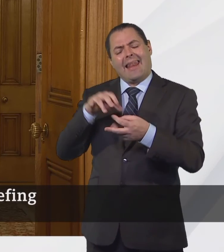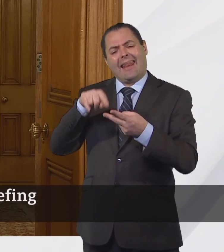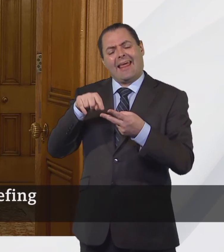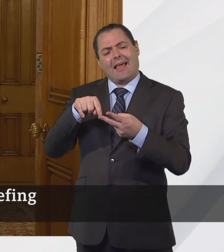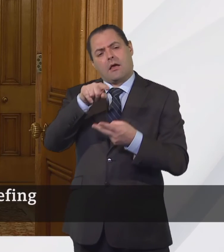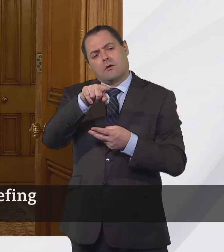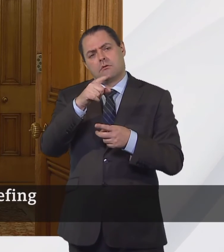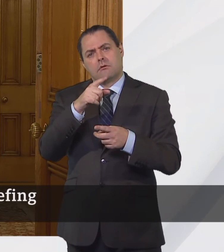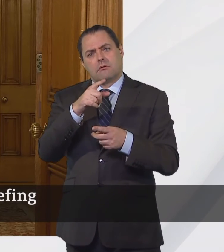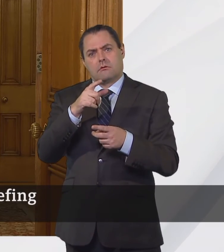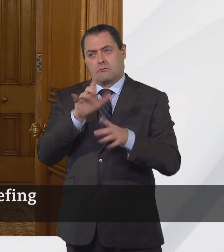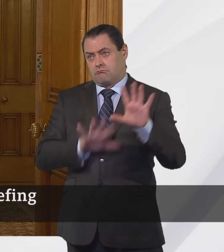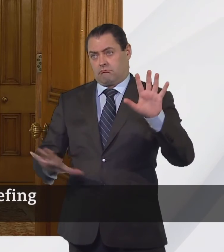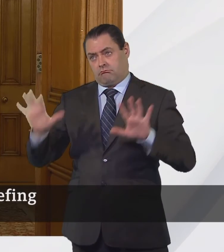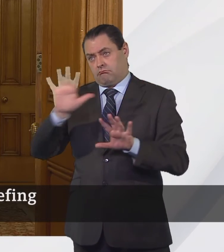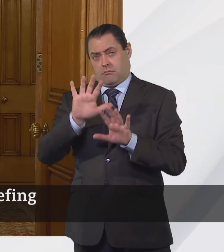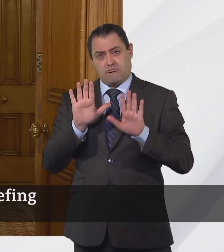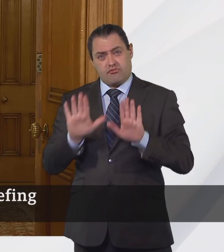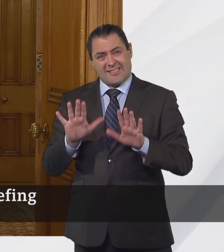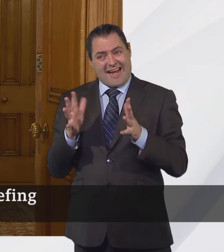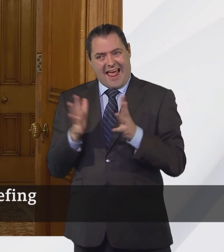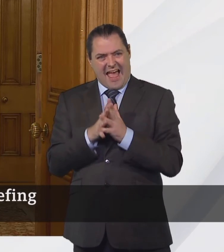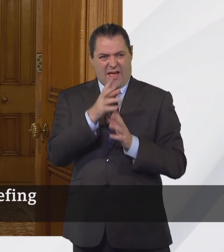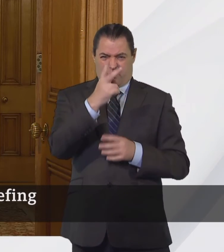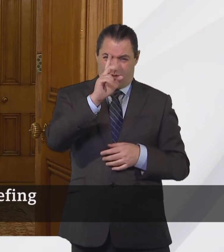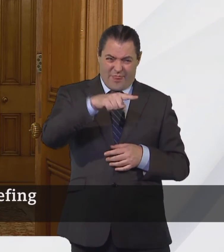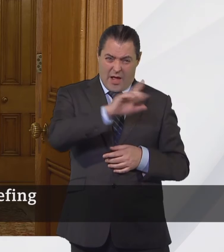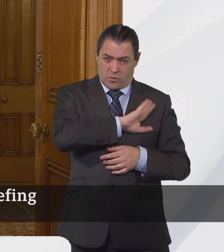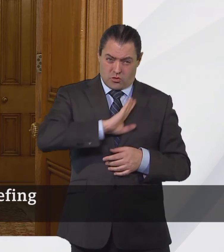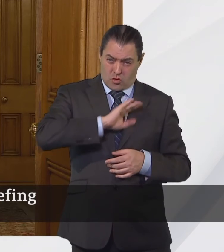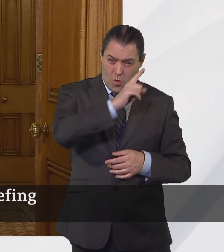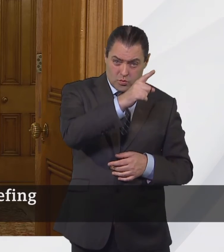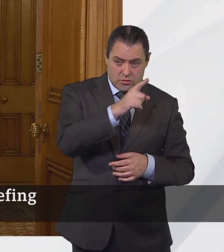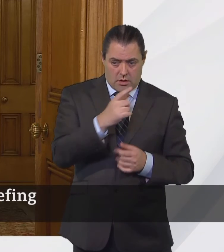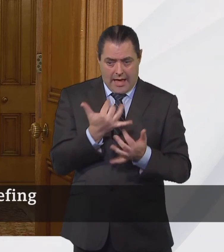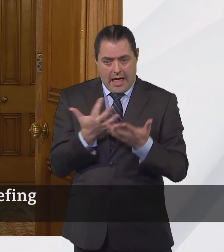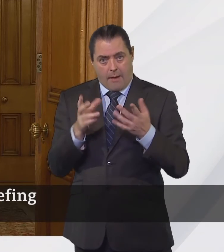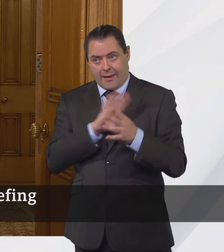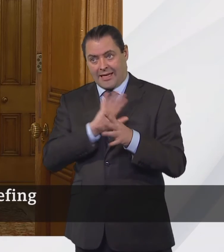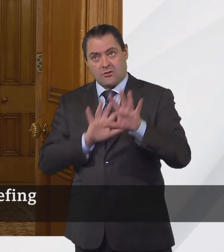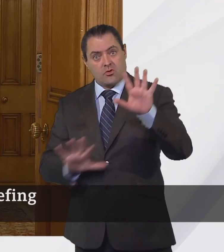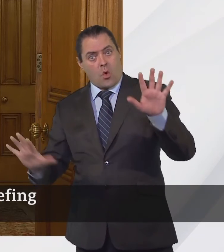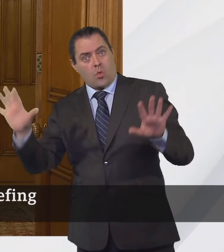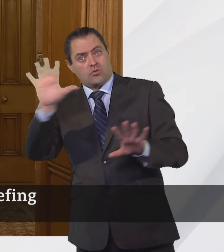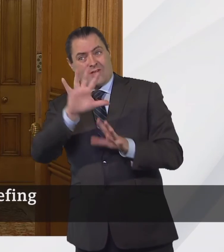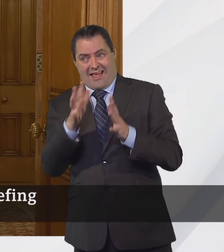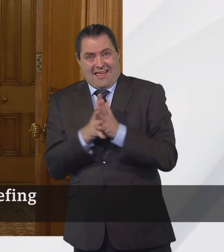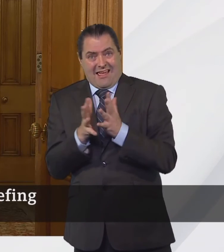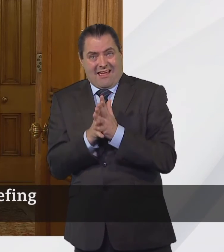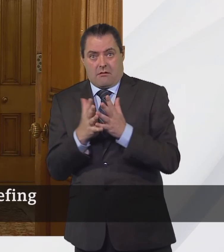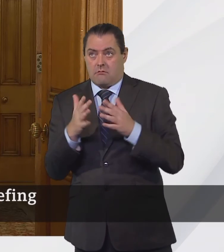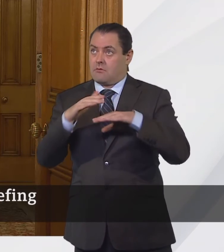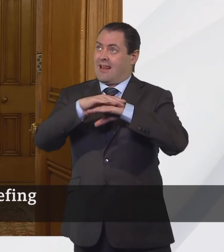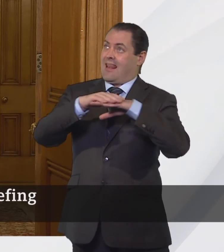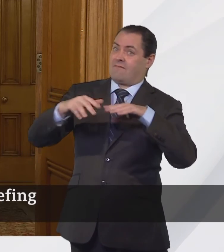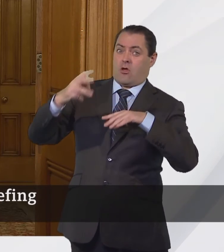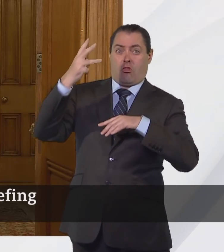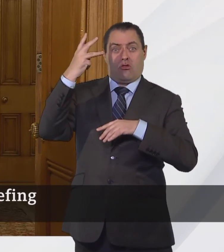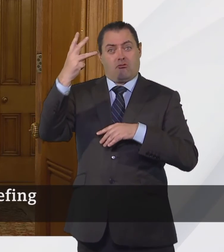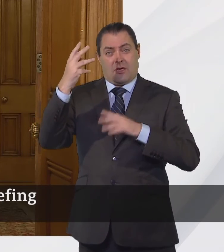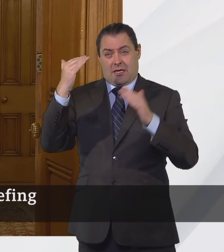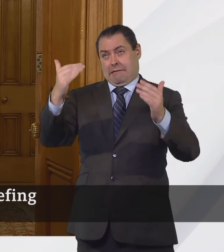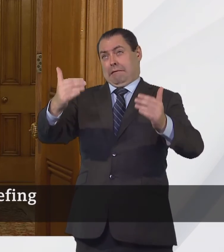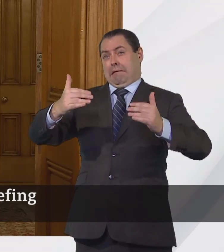this of the 40% of the country that's, alas, currently in Tier 3, how can we help them into lower